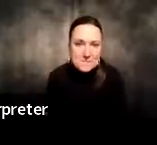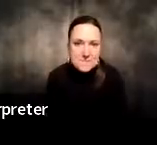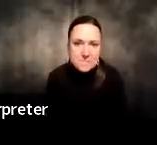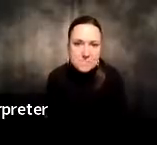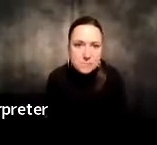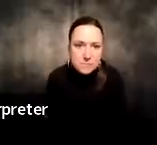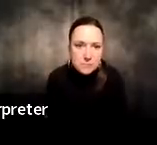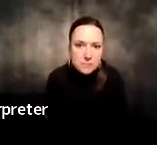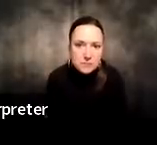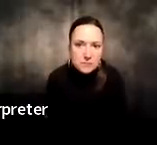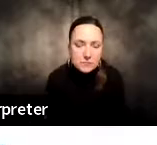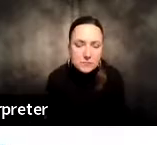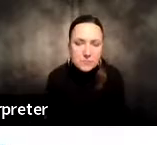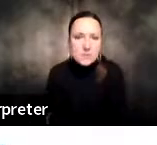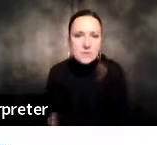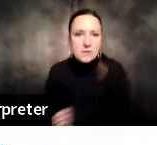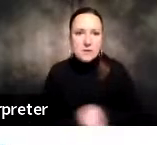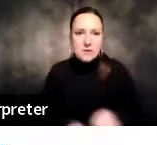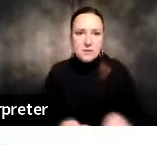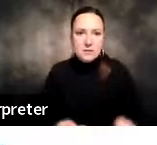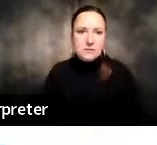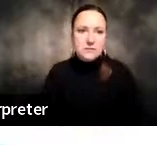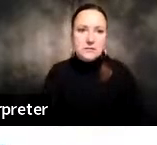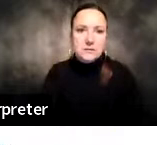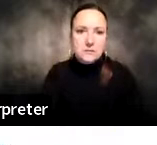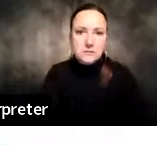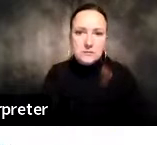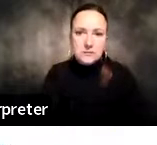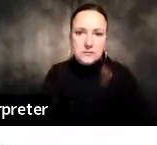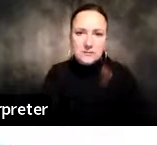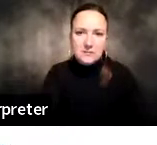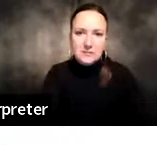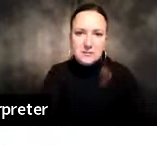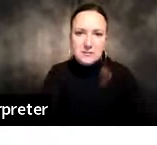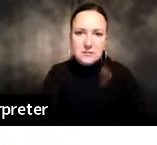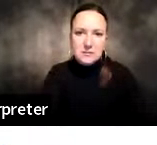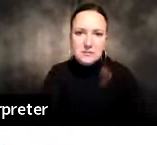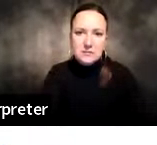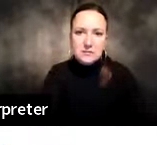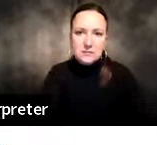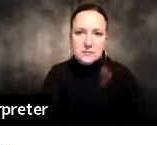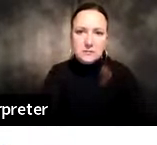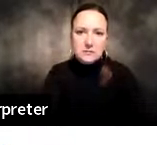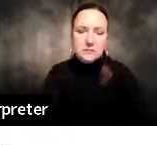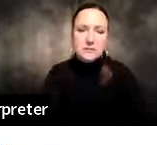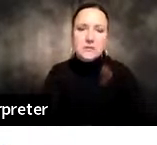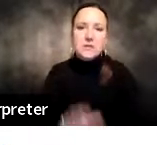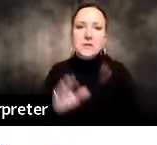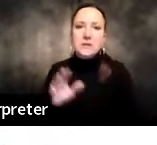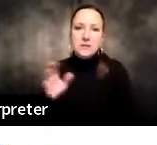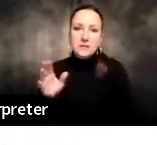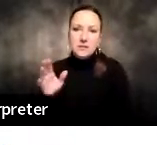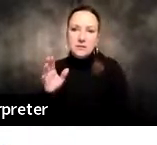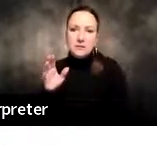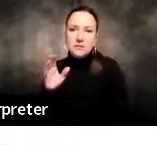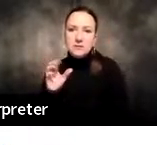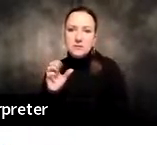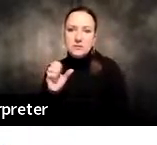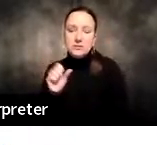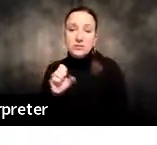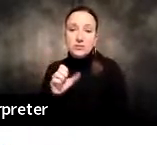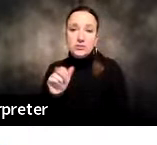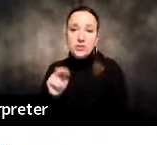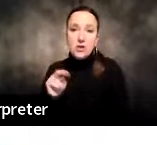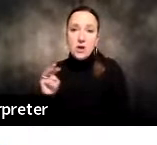All right, perfect. Good evening, everyone. My name is Sean Moore. I'm a communications and stakeholder